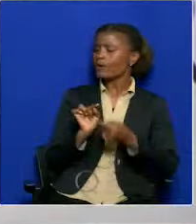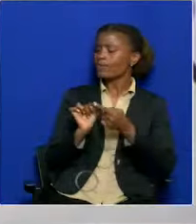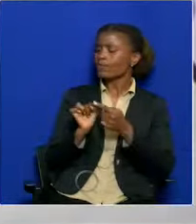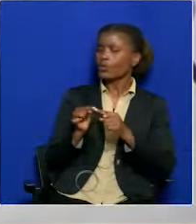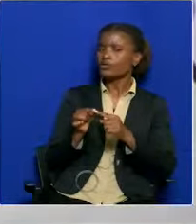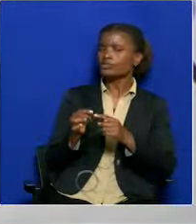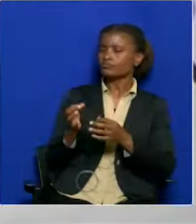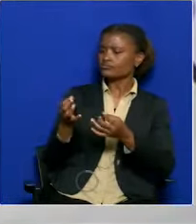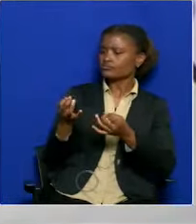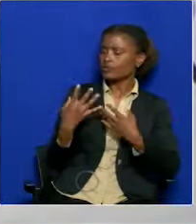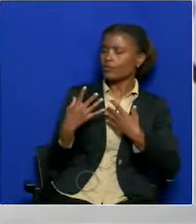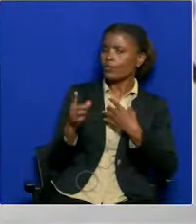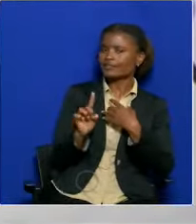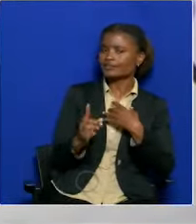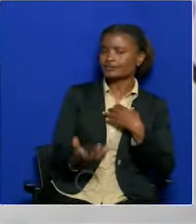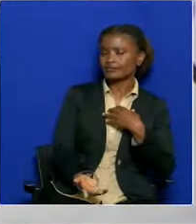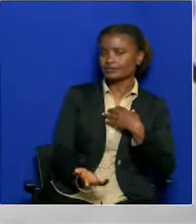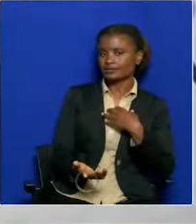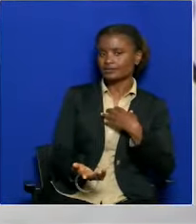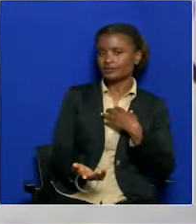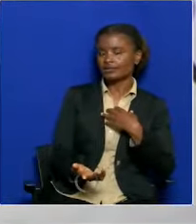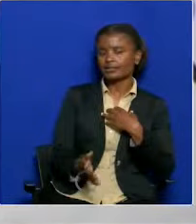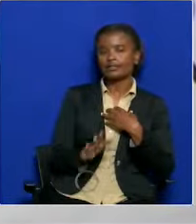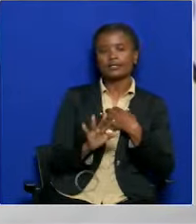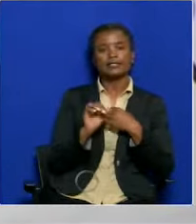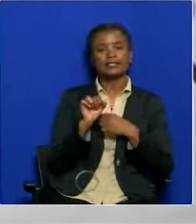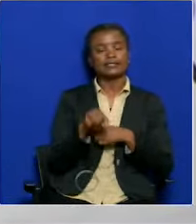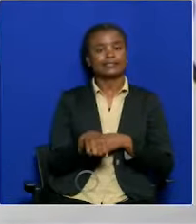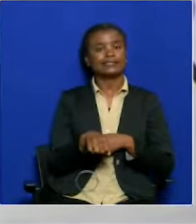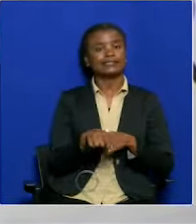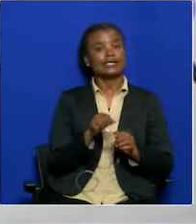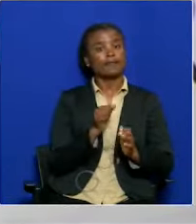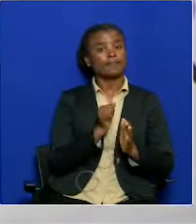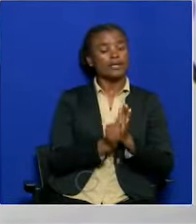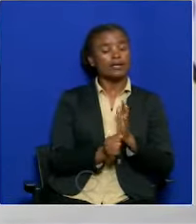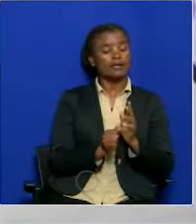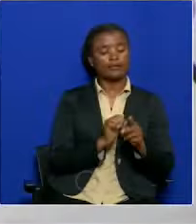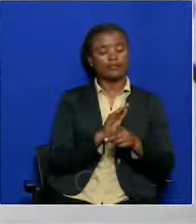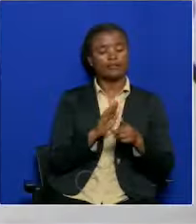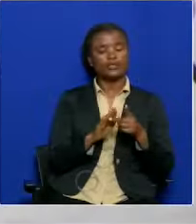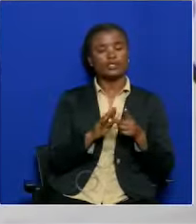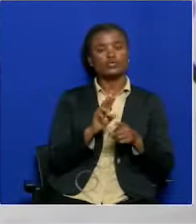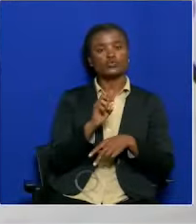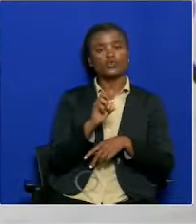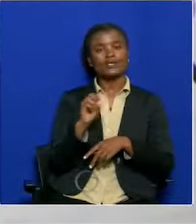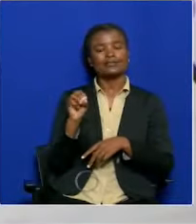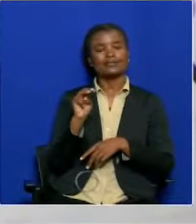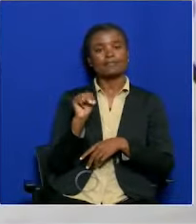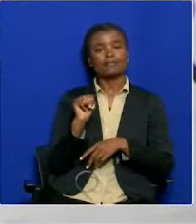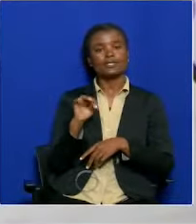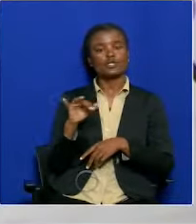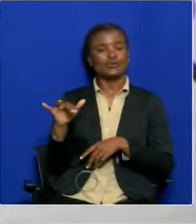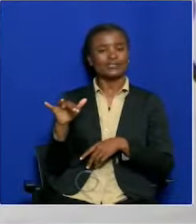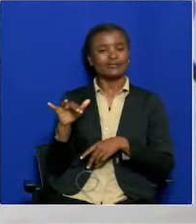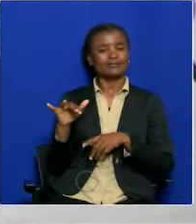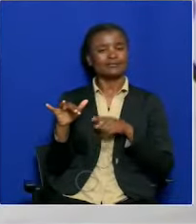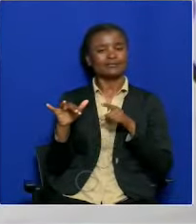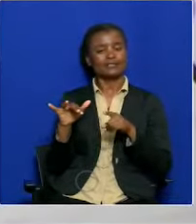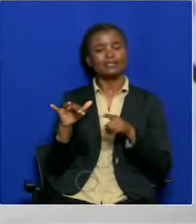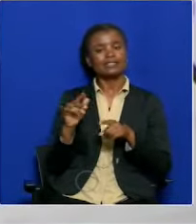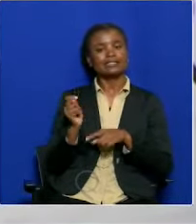Yeah, during the murder and the 200 million tender and whatsoever, I didn't see the name of